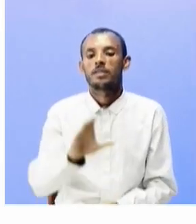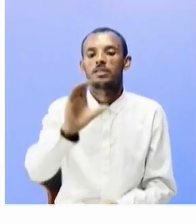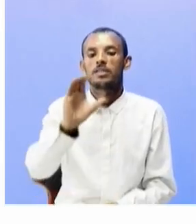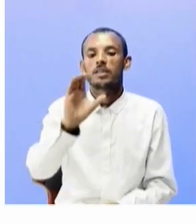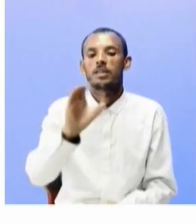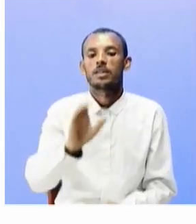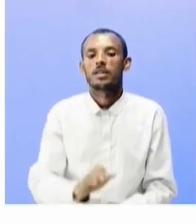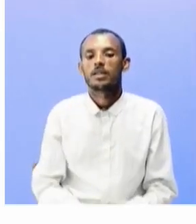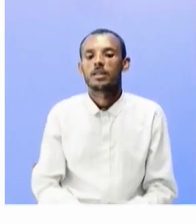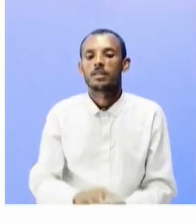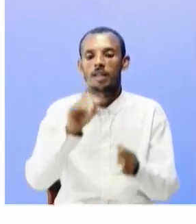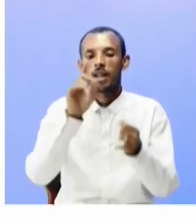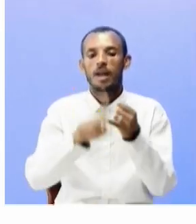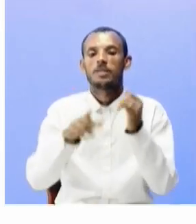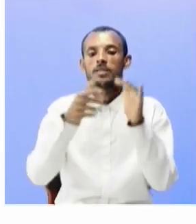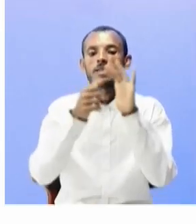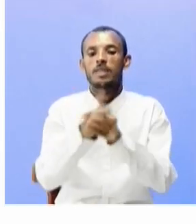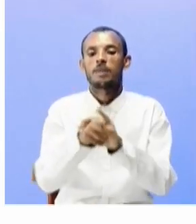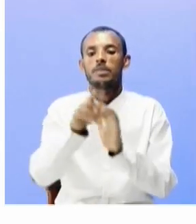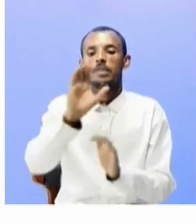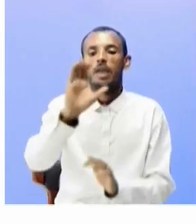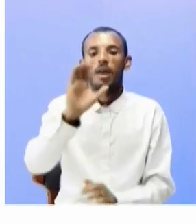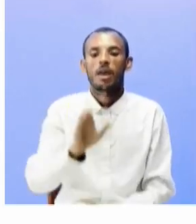Now, the last example, let's see C.